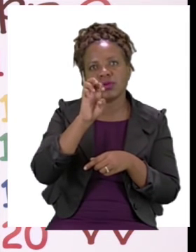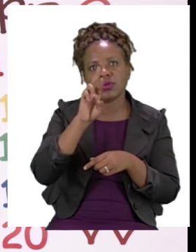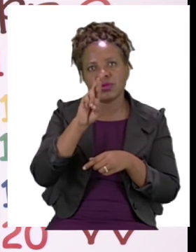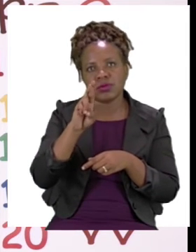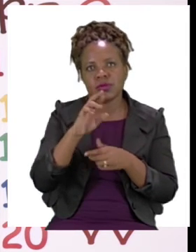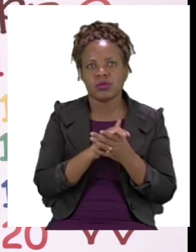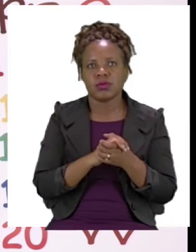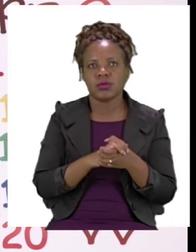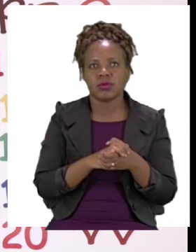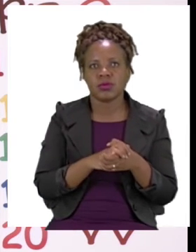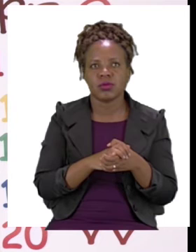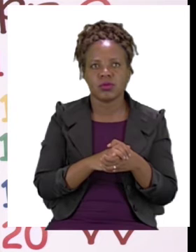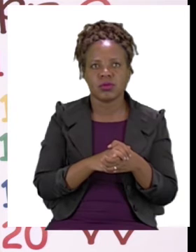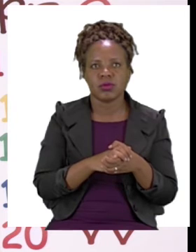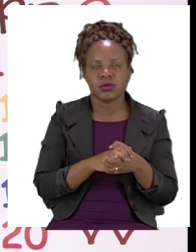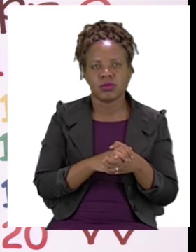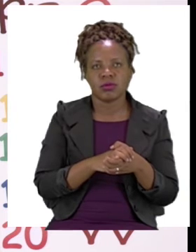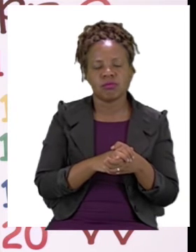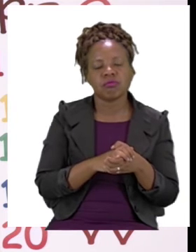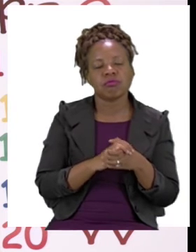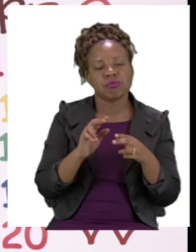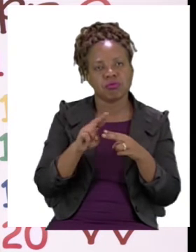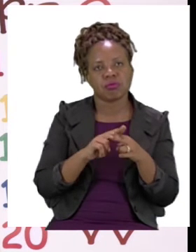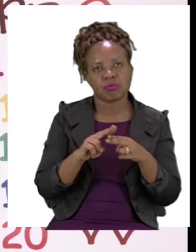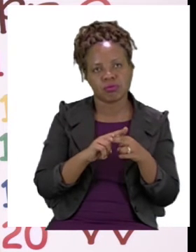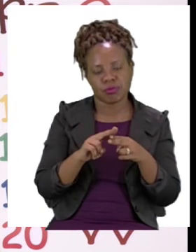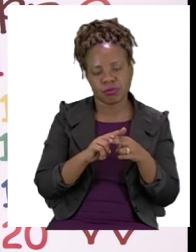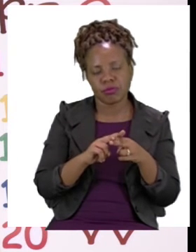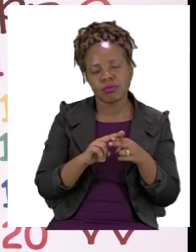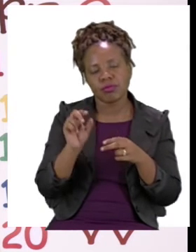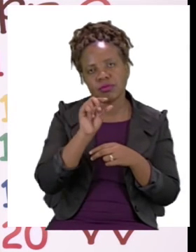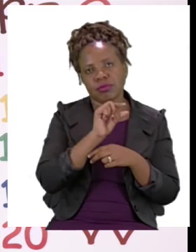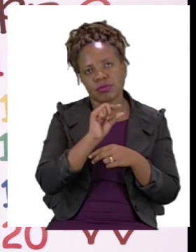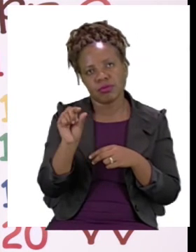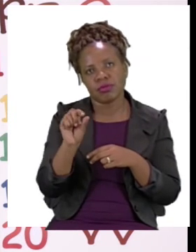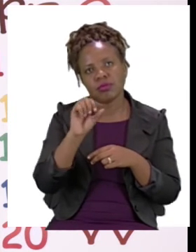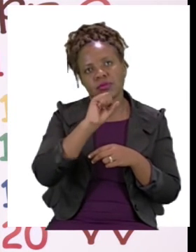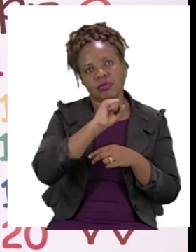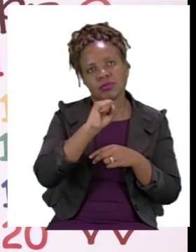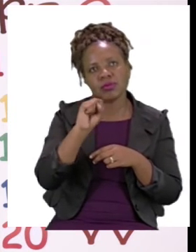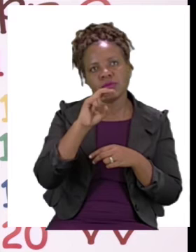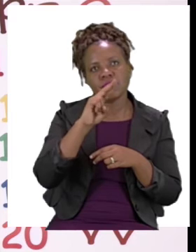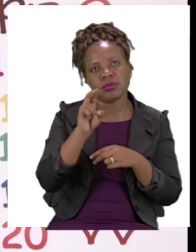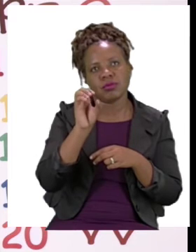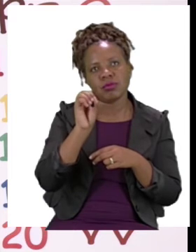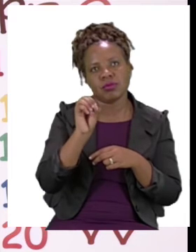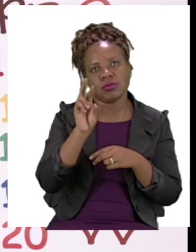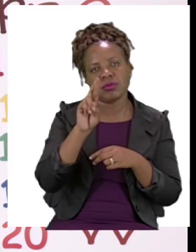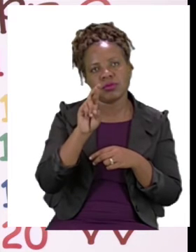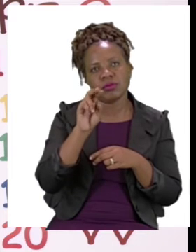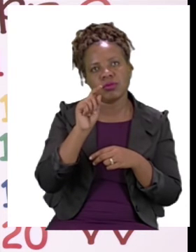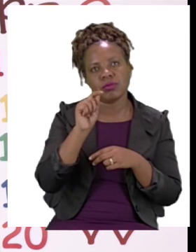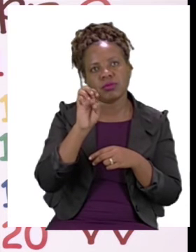going to be using the term shorter. Now, shorter can either be this way